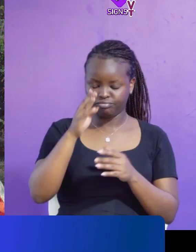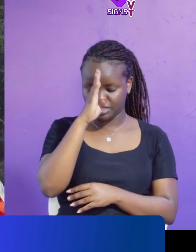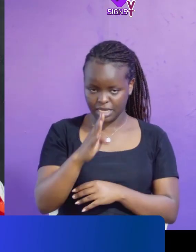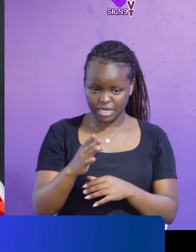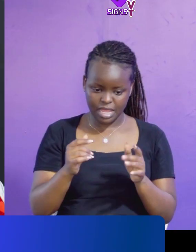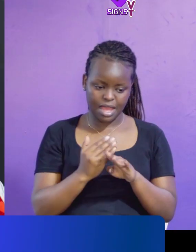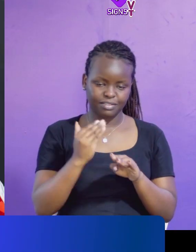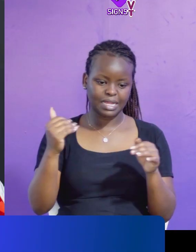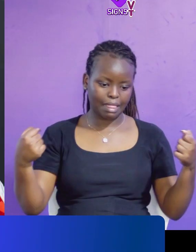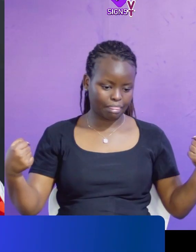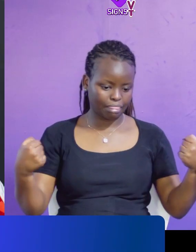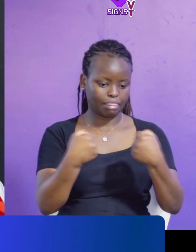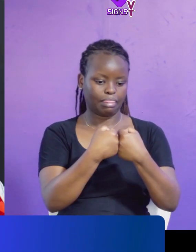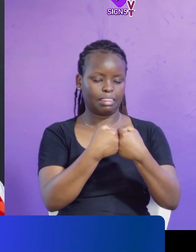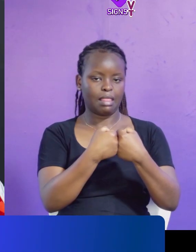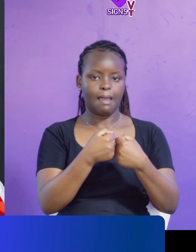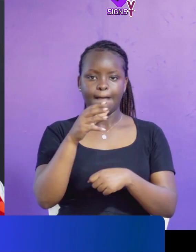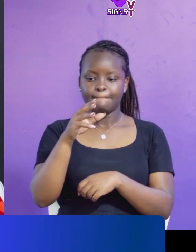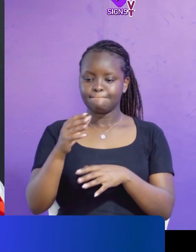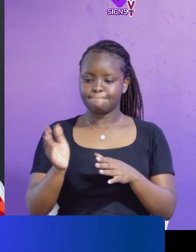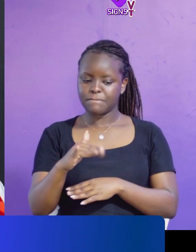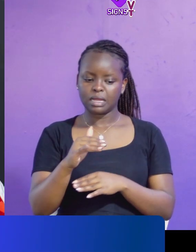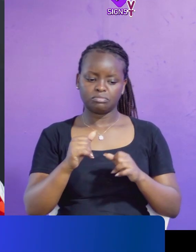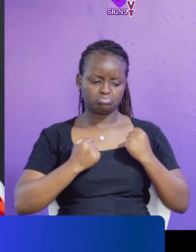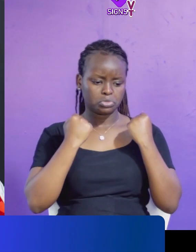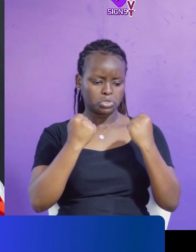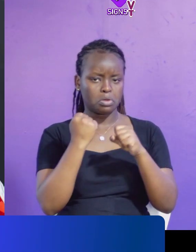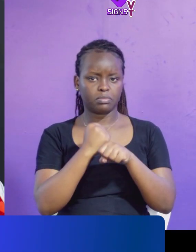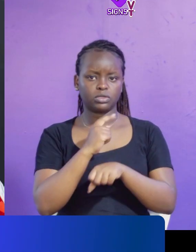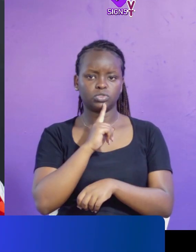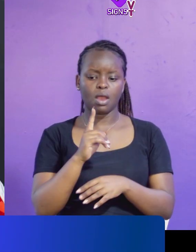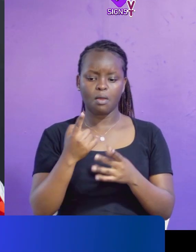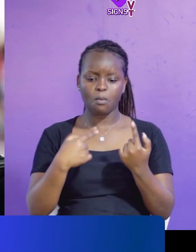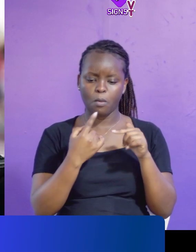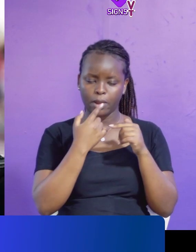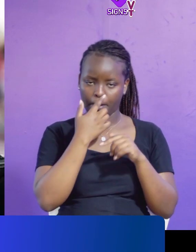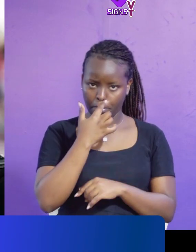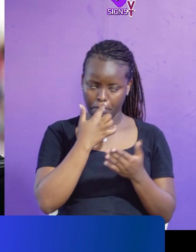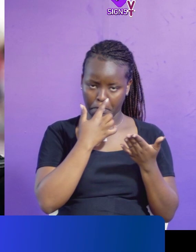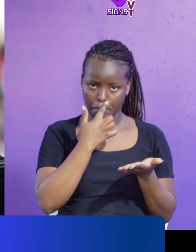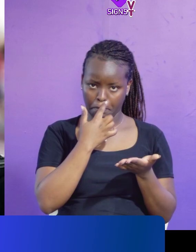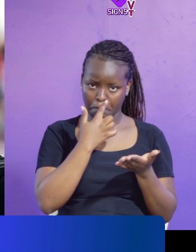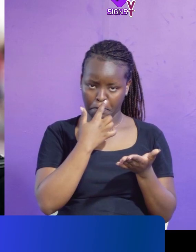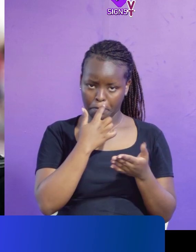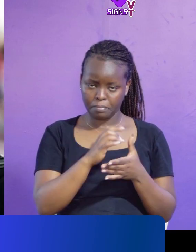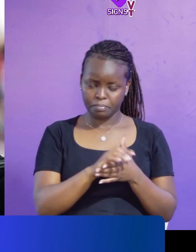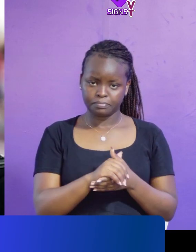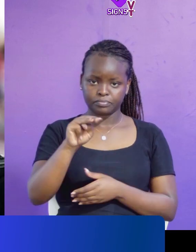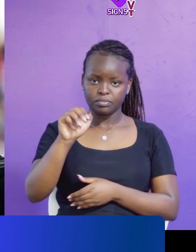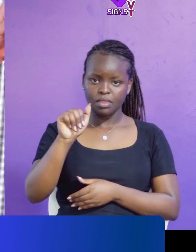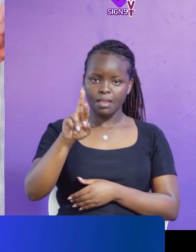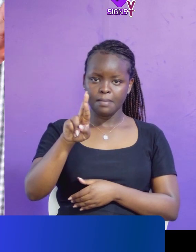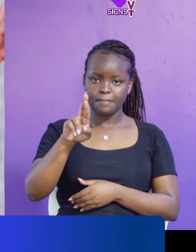race, Marc Marquez came back stronger and ensured the win at Misano Grand Prix, ahead of Marco Bezzecchi and